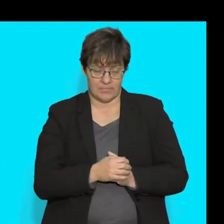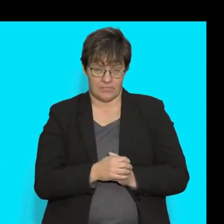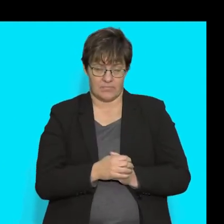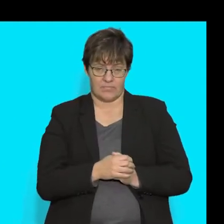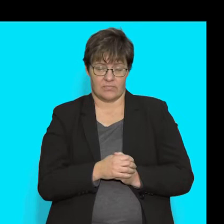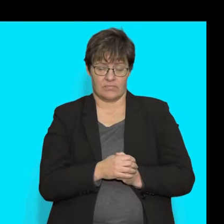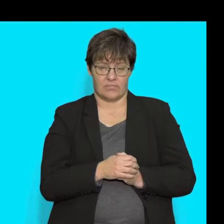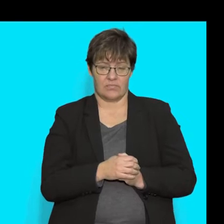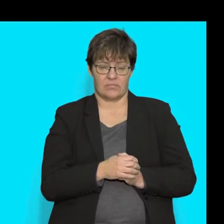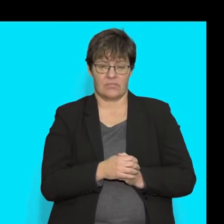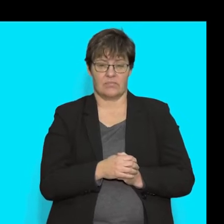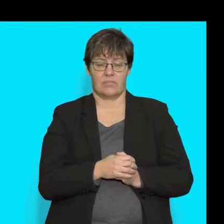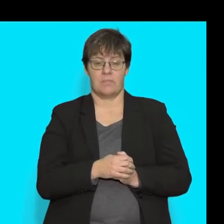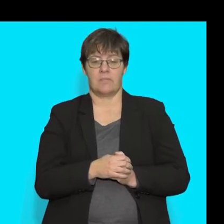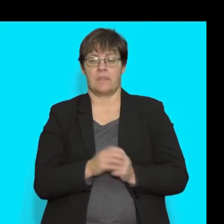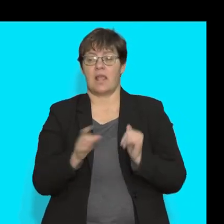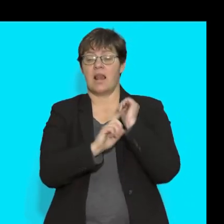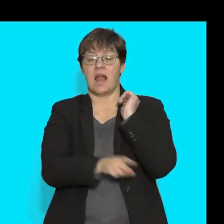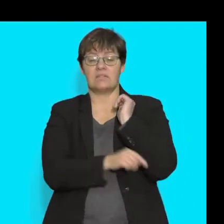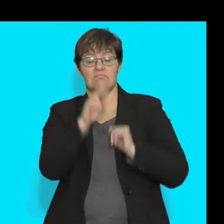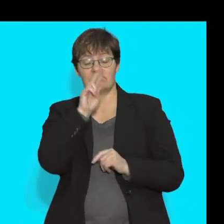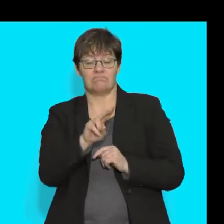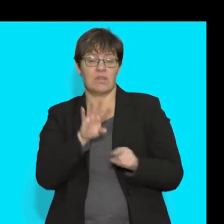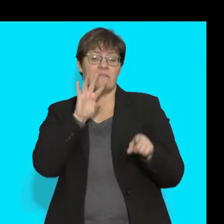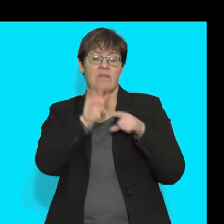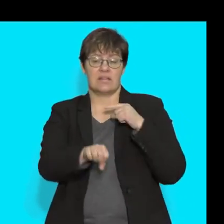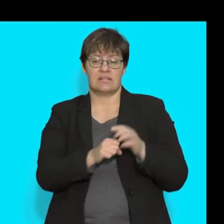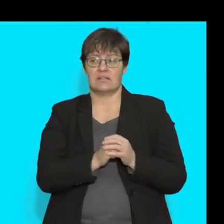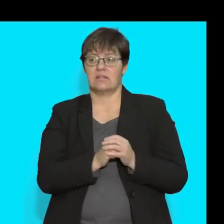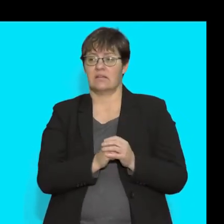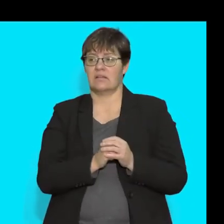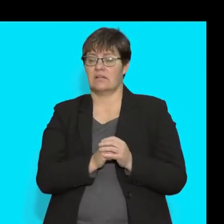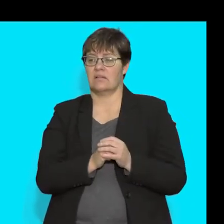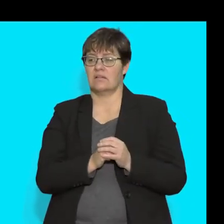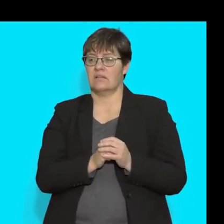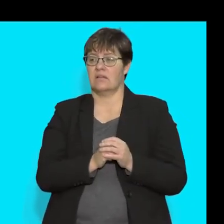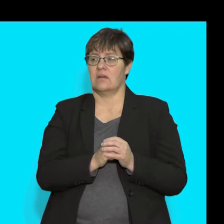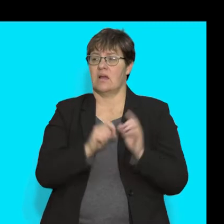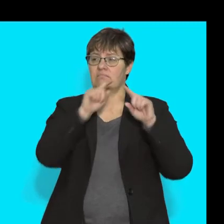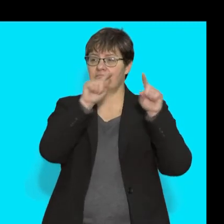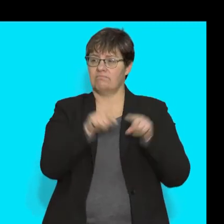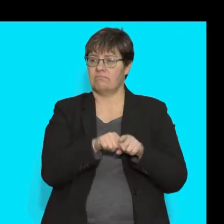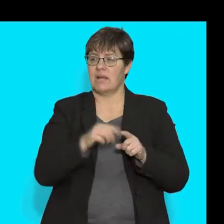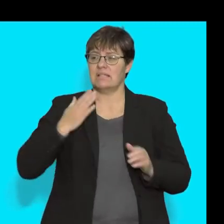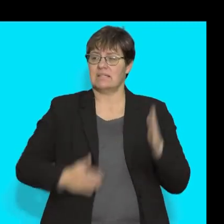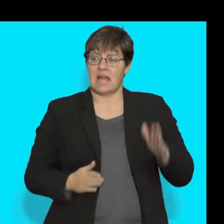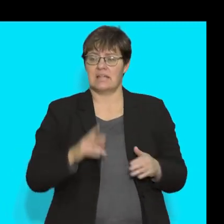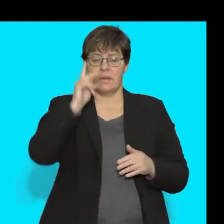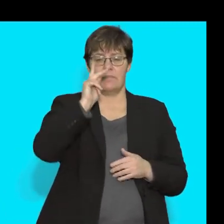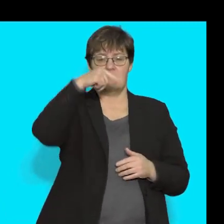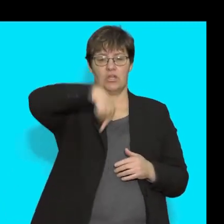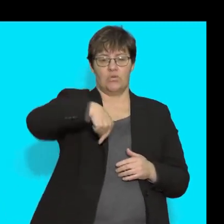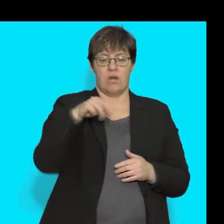the relationship is there. And then the last thing that you need to look at is to find the lengths of the sides